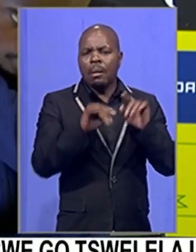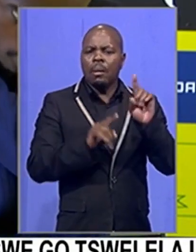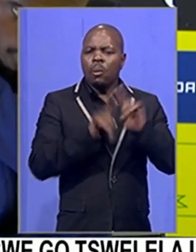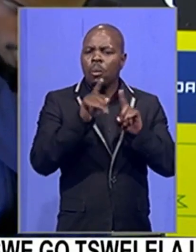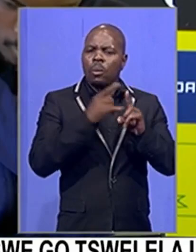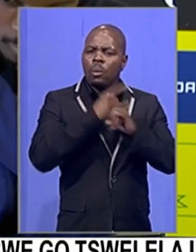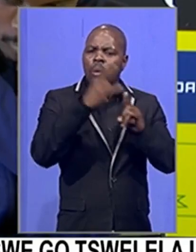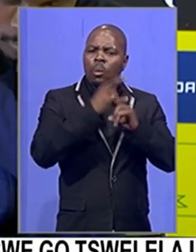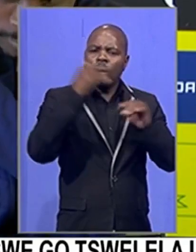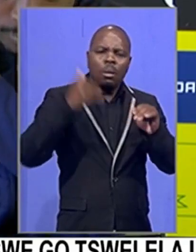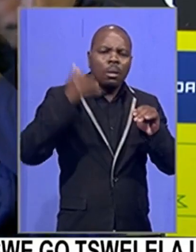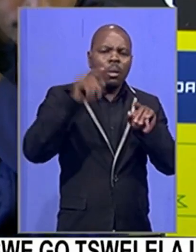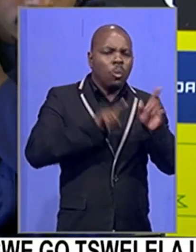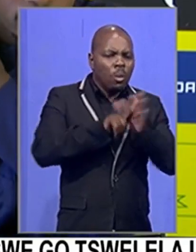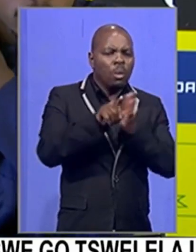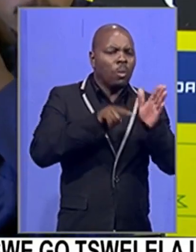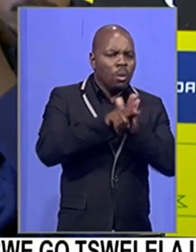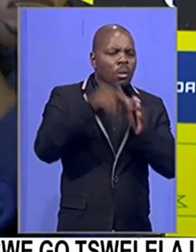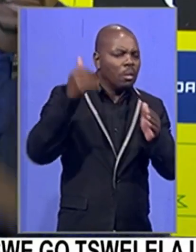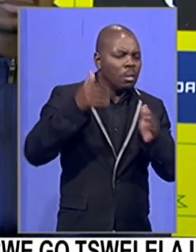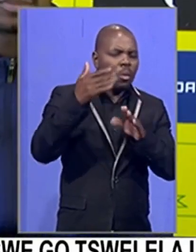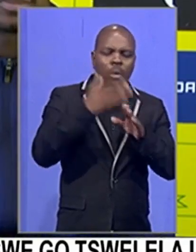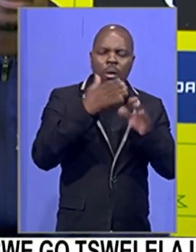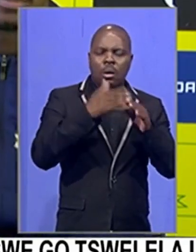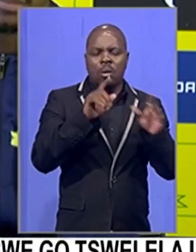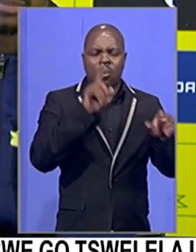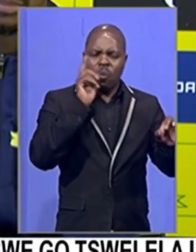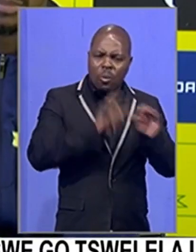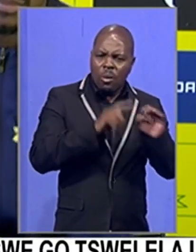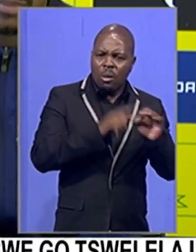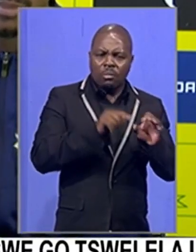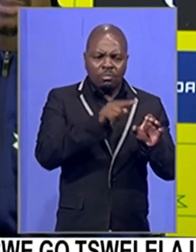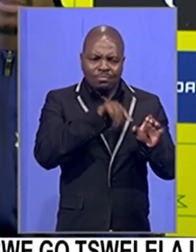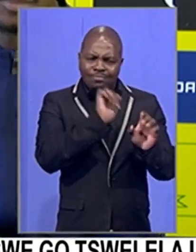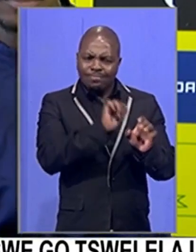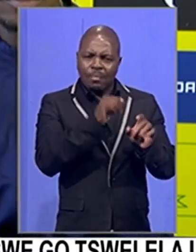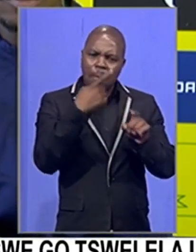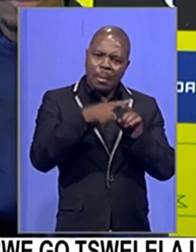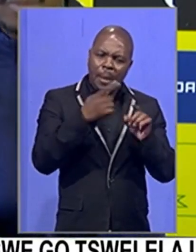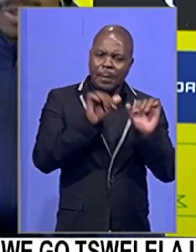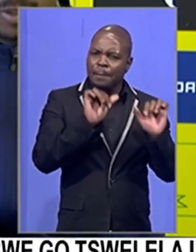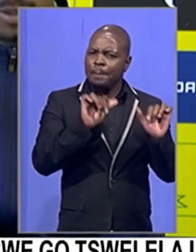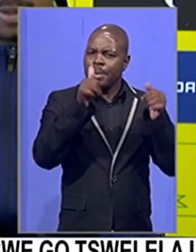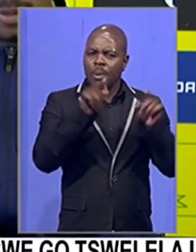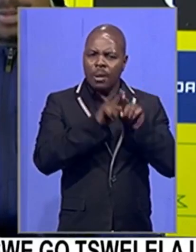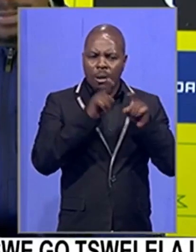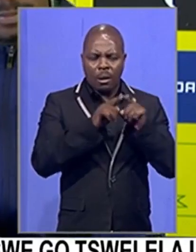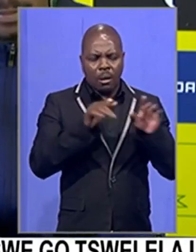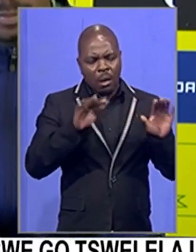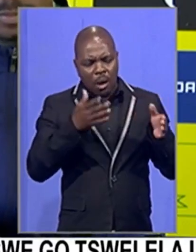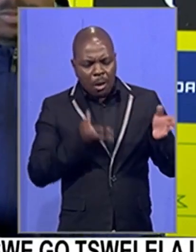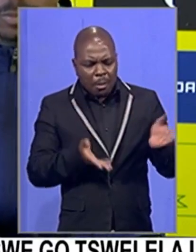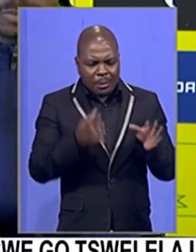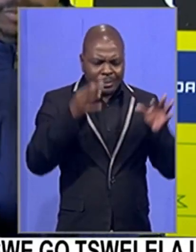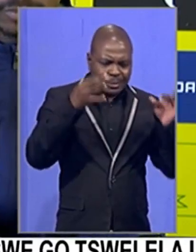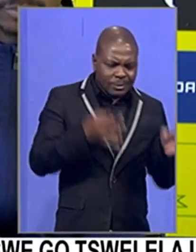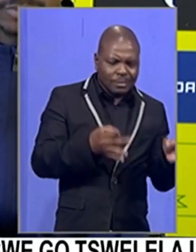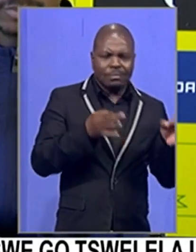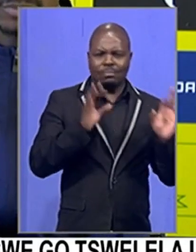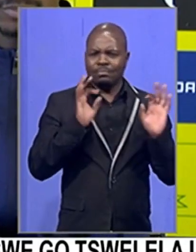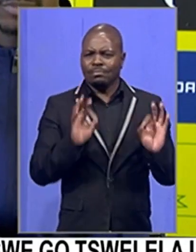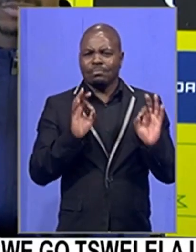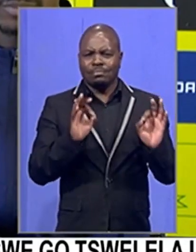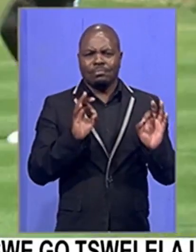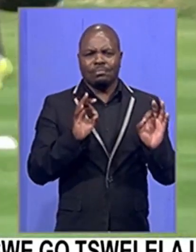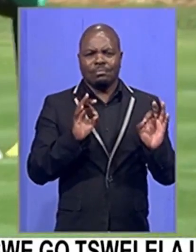that they put in, week out, the work ethic, the quality that they show on the pitch in terms of decision making and execution